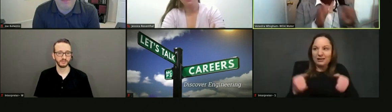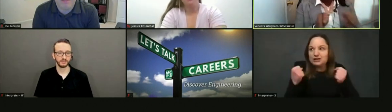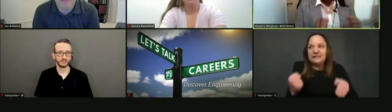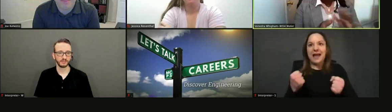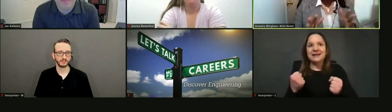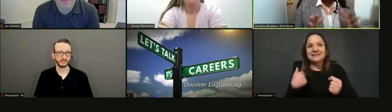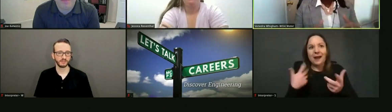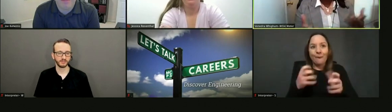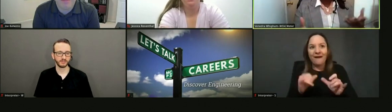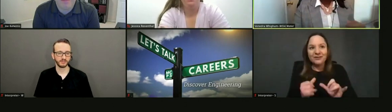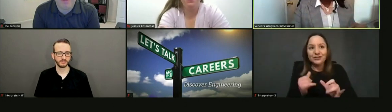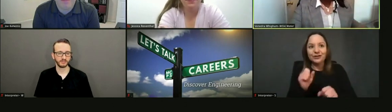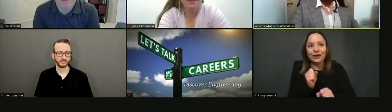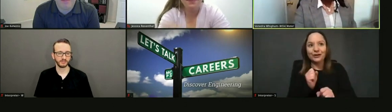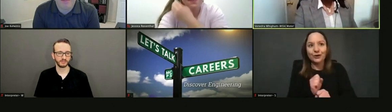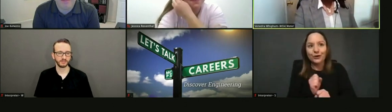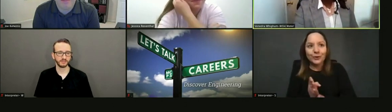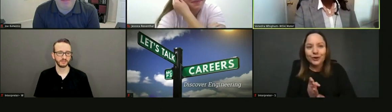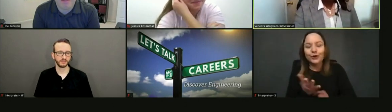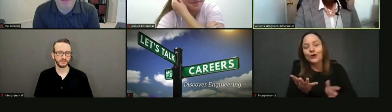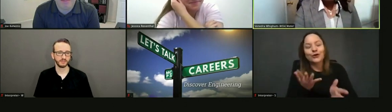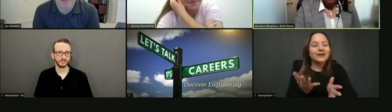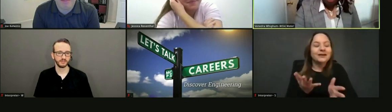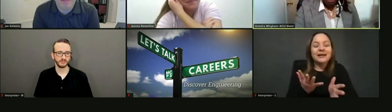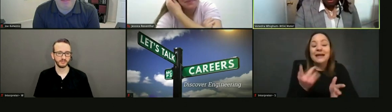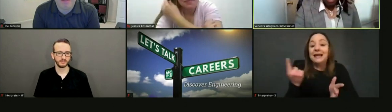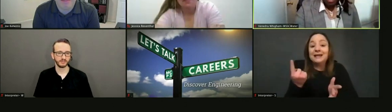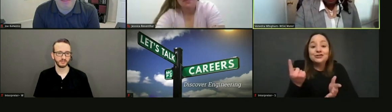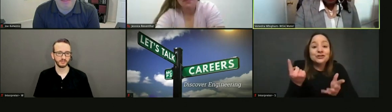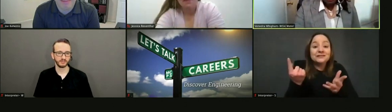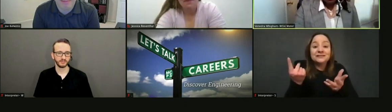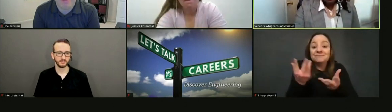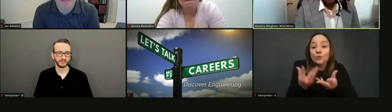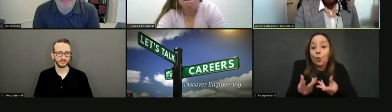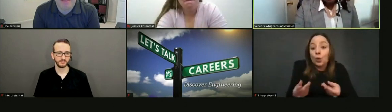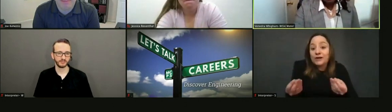go for it. It just, you know, it worked itself out for me.